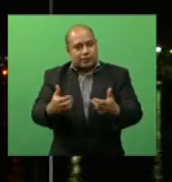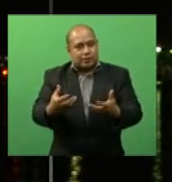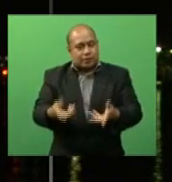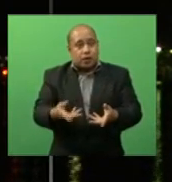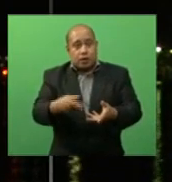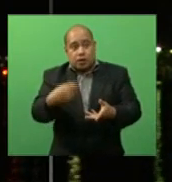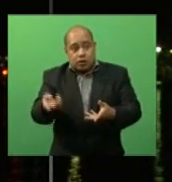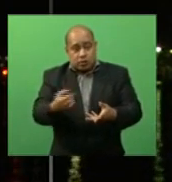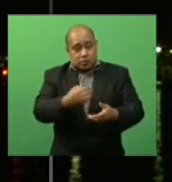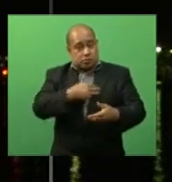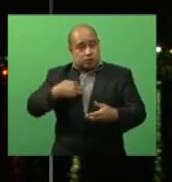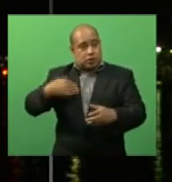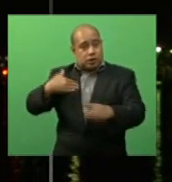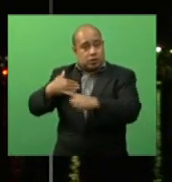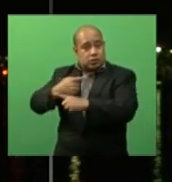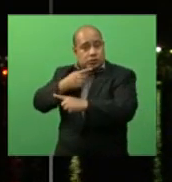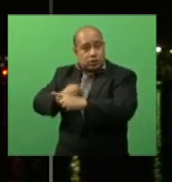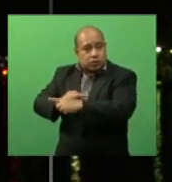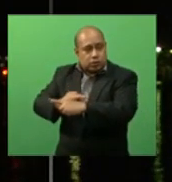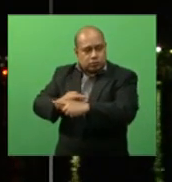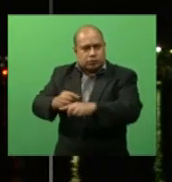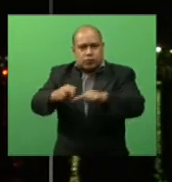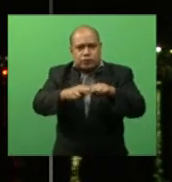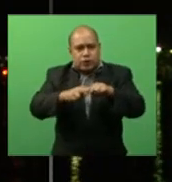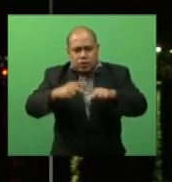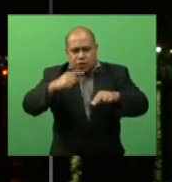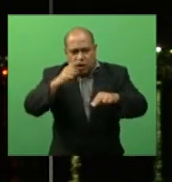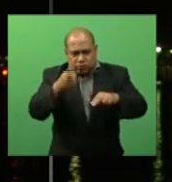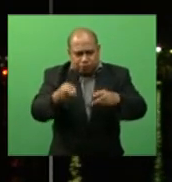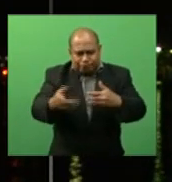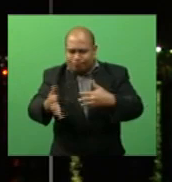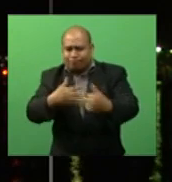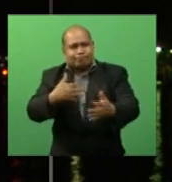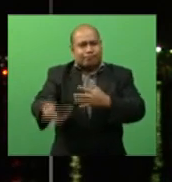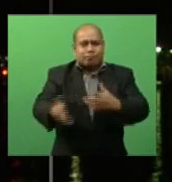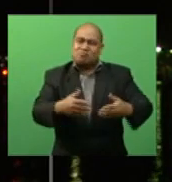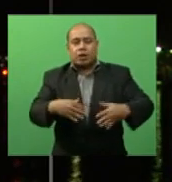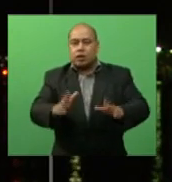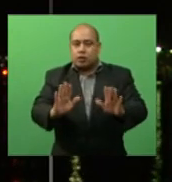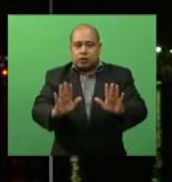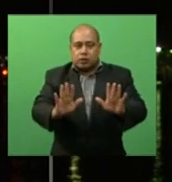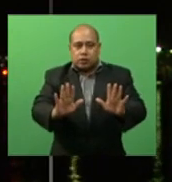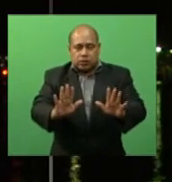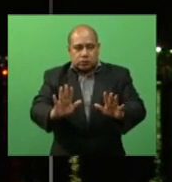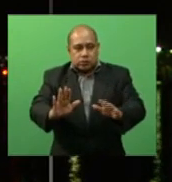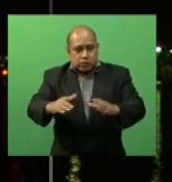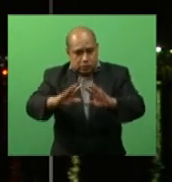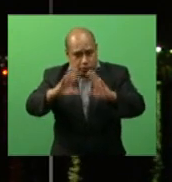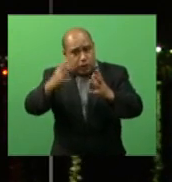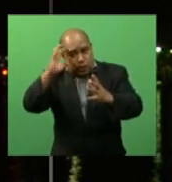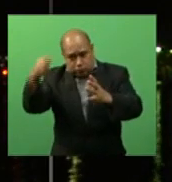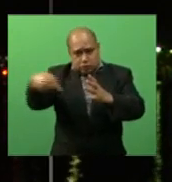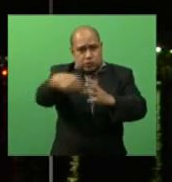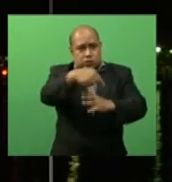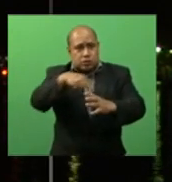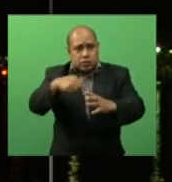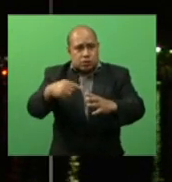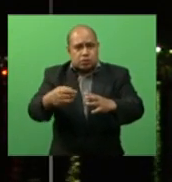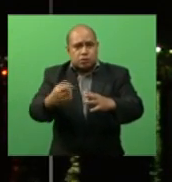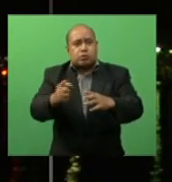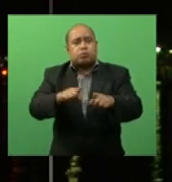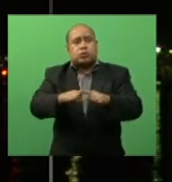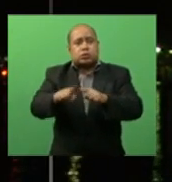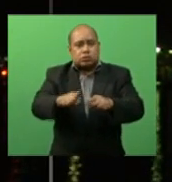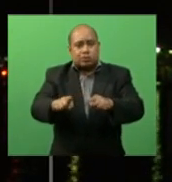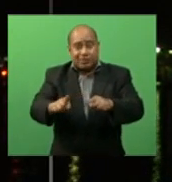says Fiji can't afford to become complacent, given that many countries are reporting a resurgence in coronavirus cases.